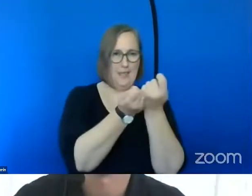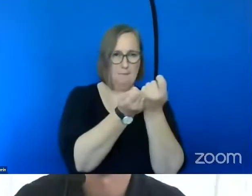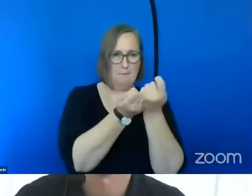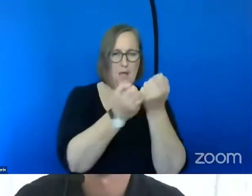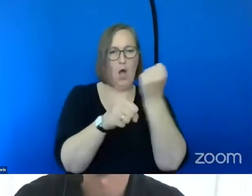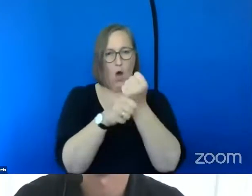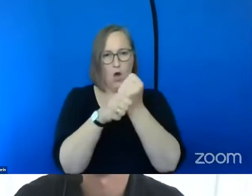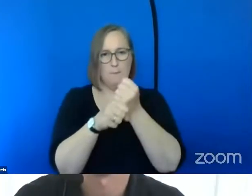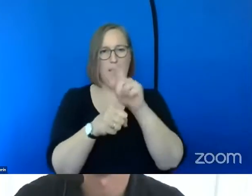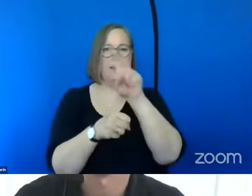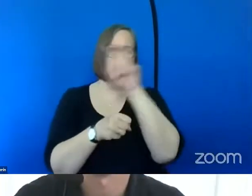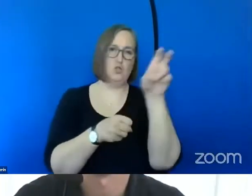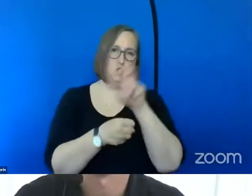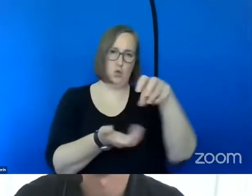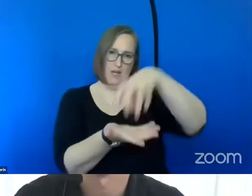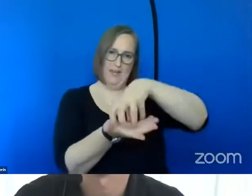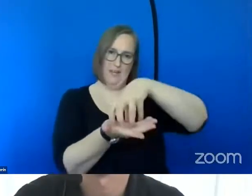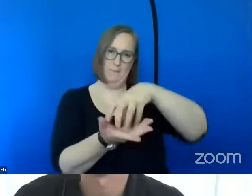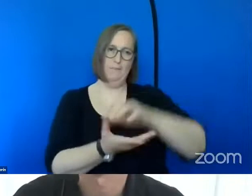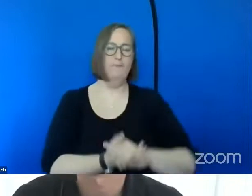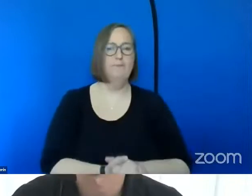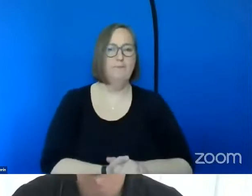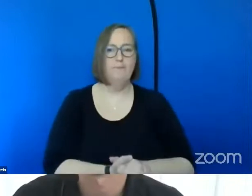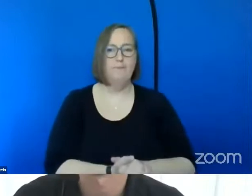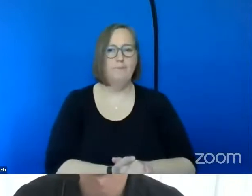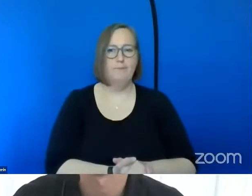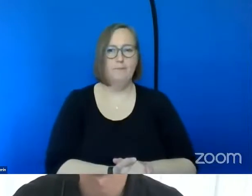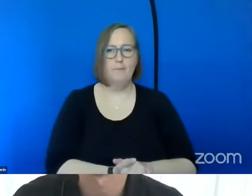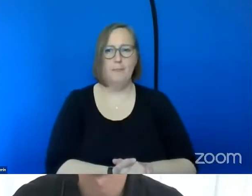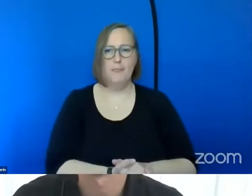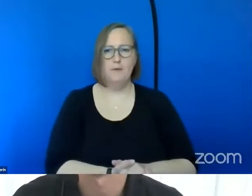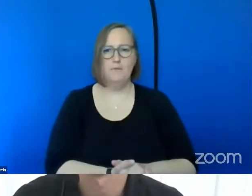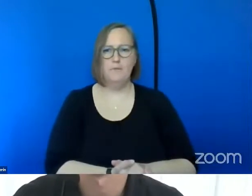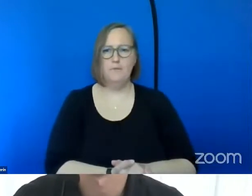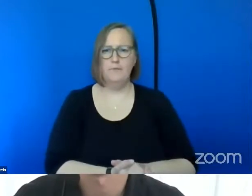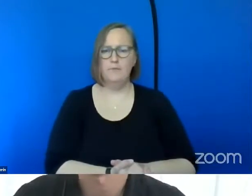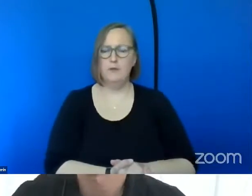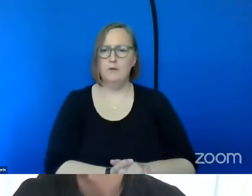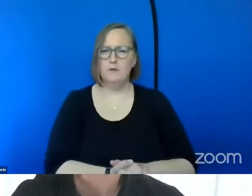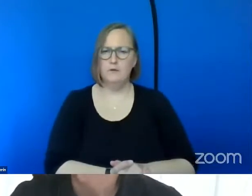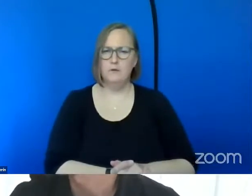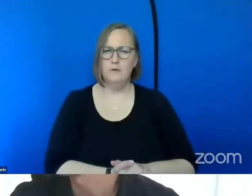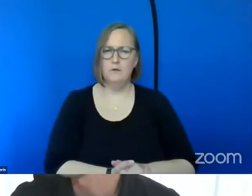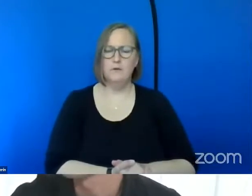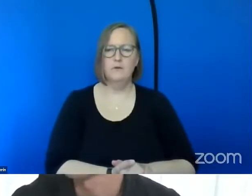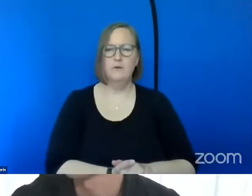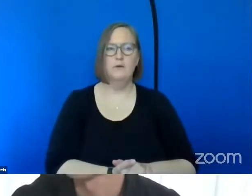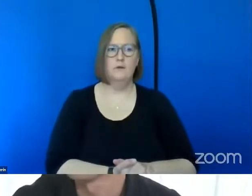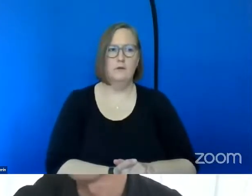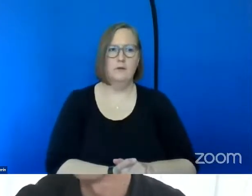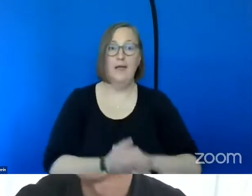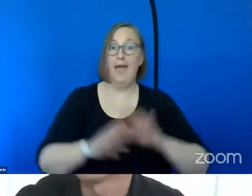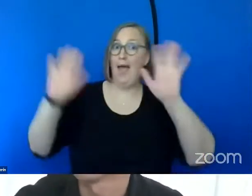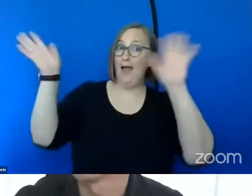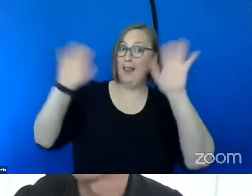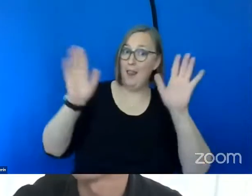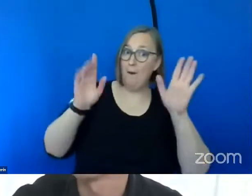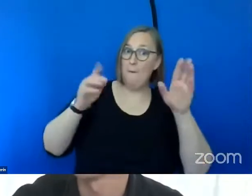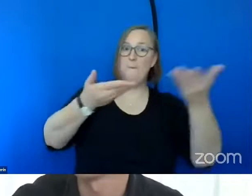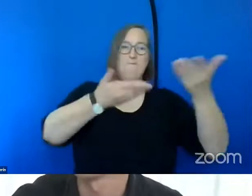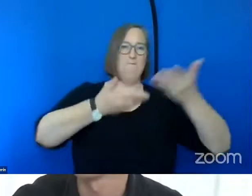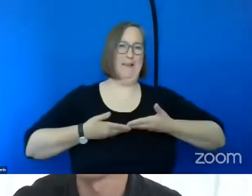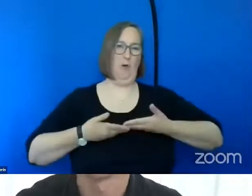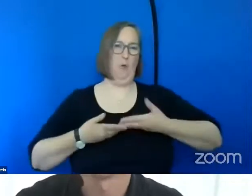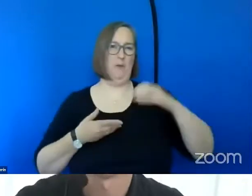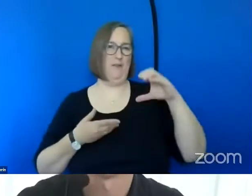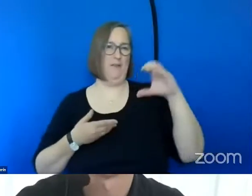Hello and welcome to CYBATHLON Challenges for 2022. I'm Nick Fellows and this, of course, is Roland